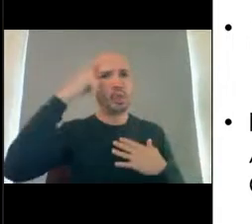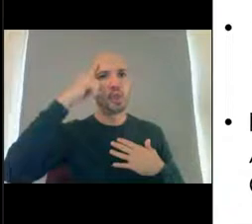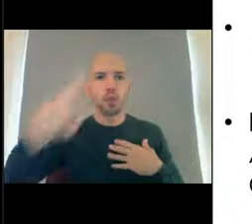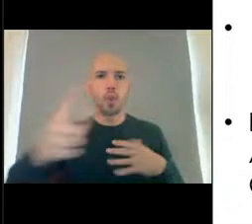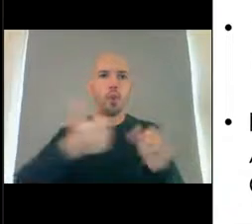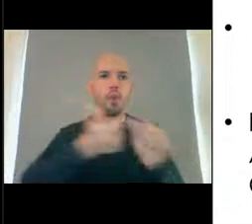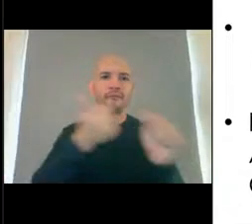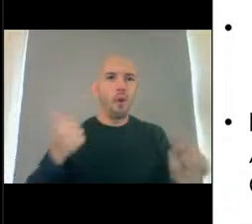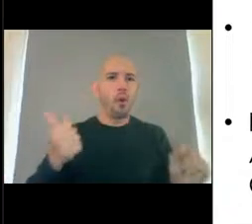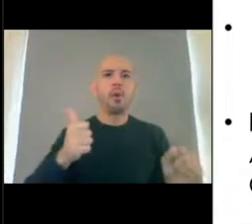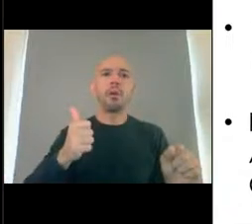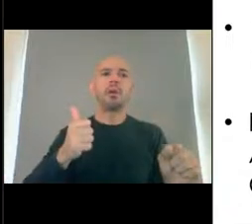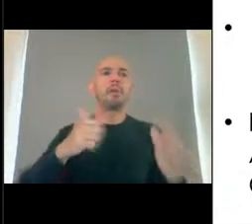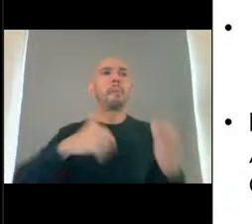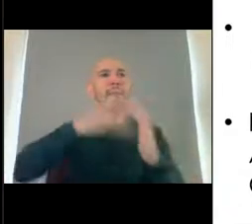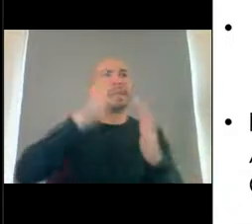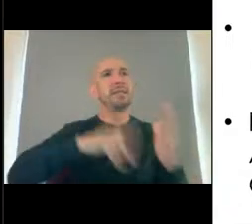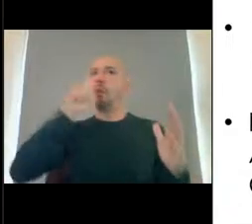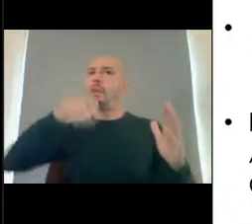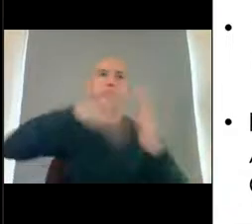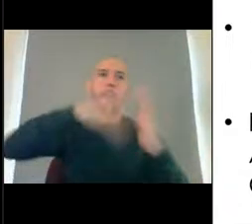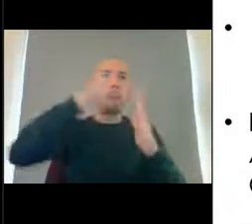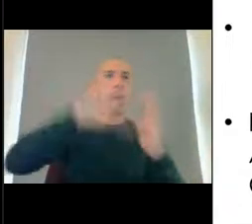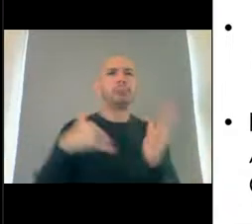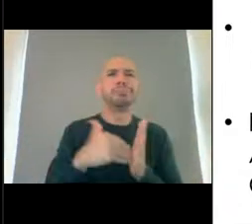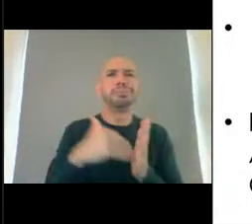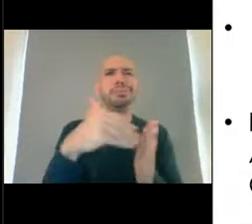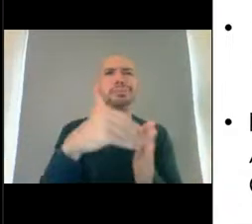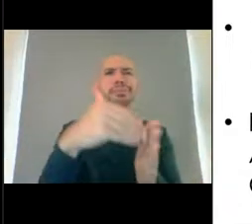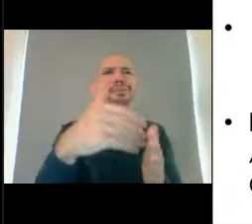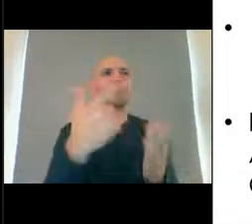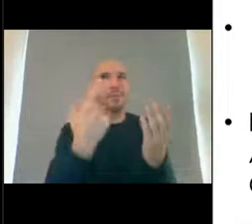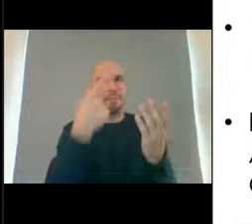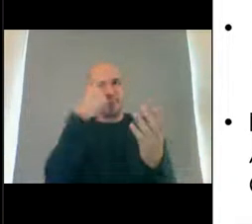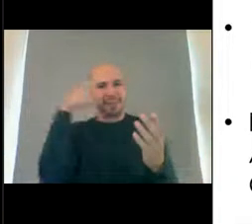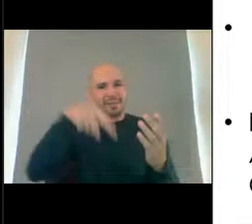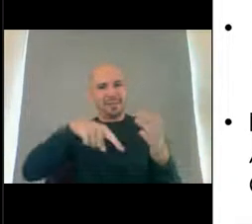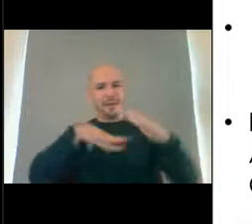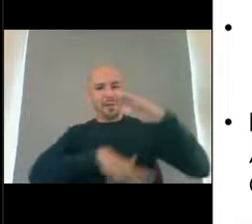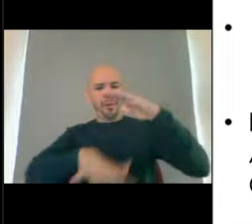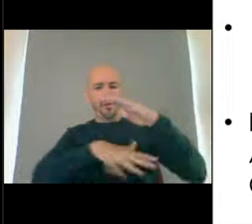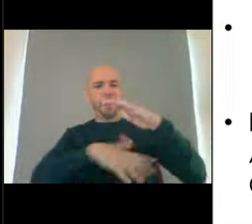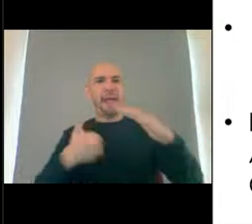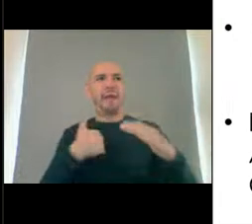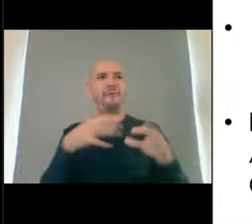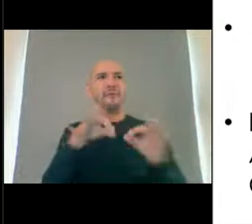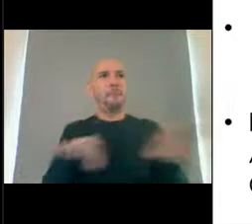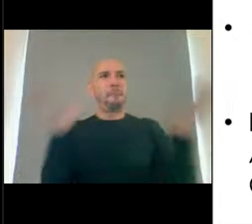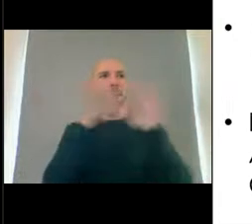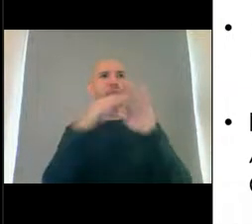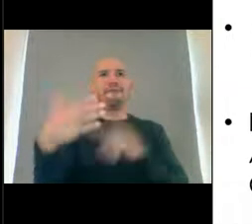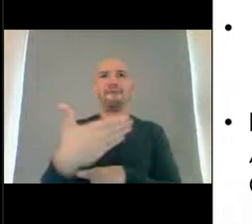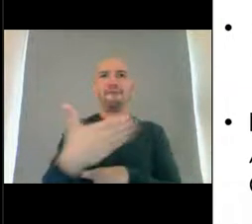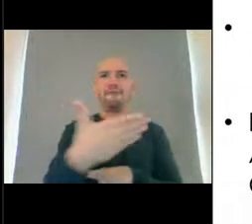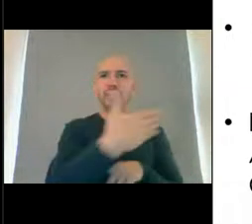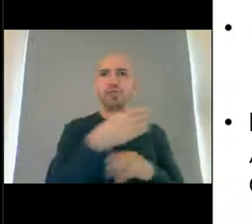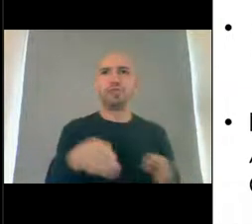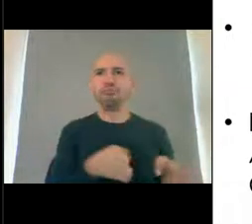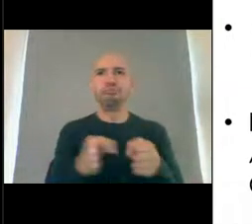removal or anything over this important uh fish rookery and in in working